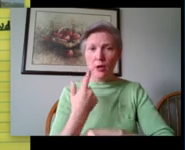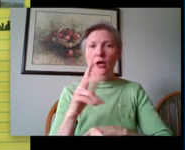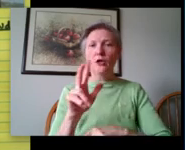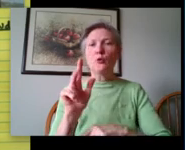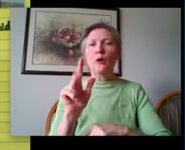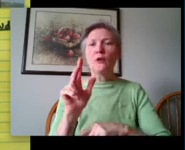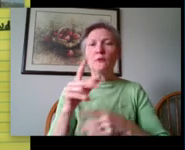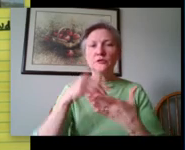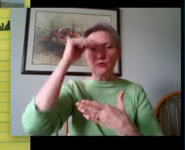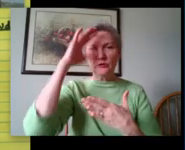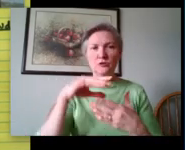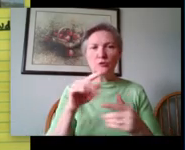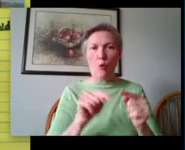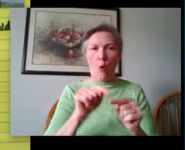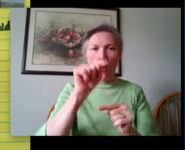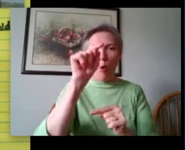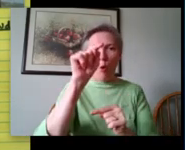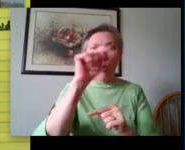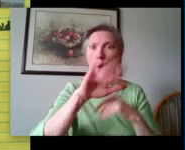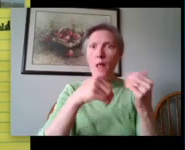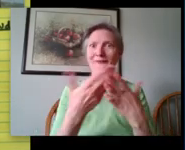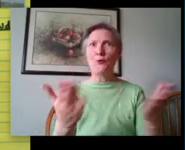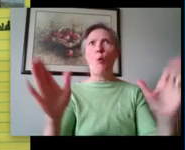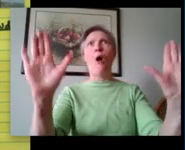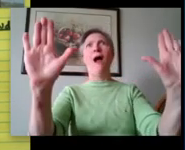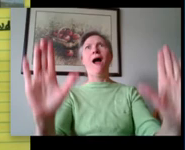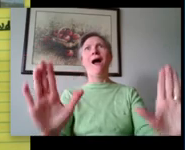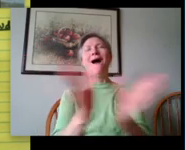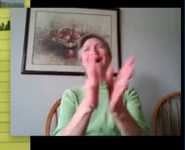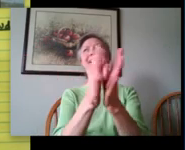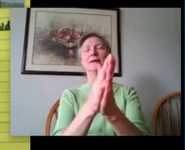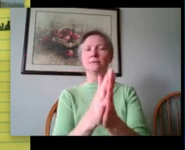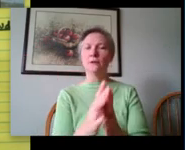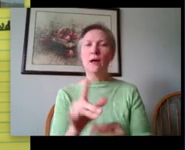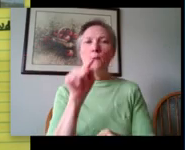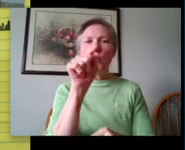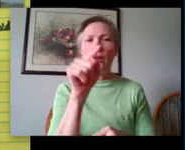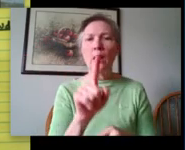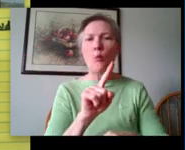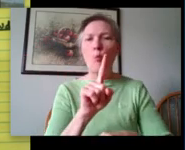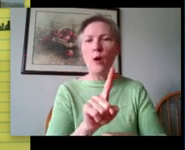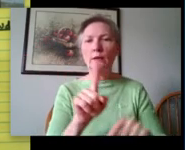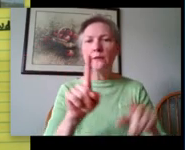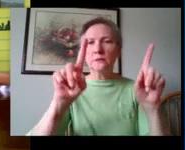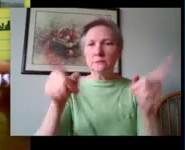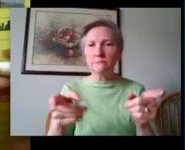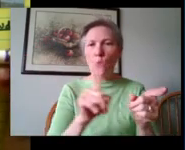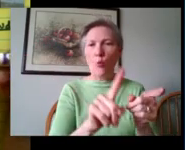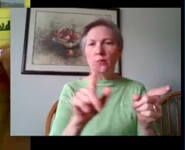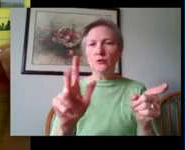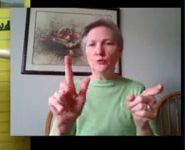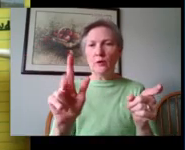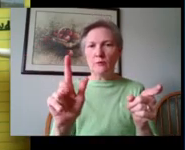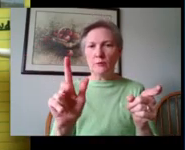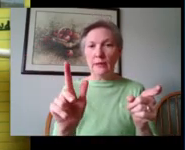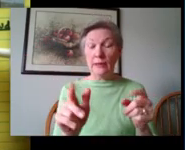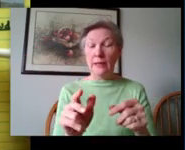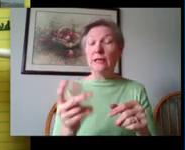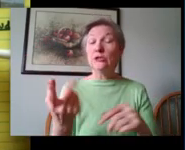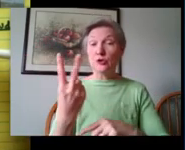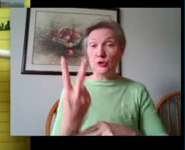23 students participate, which is all of you. That's amazing. So I'll put a point at 123. The next day, day 2, I